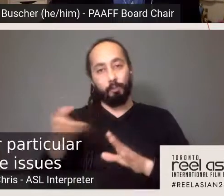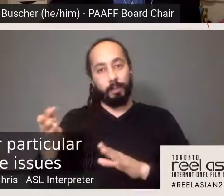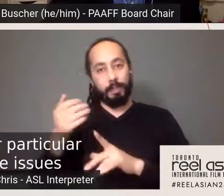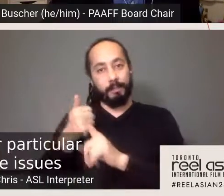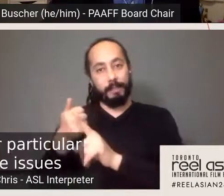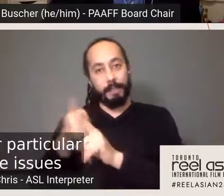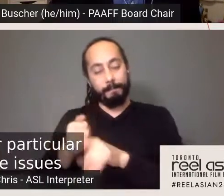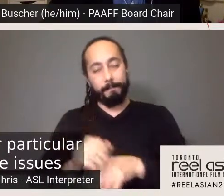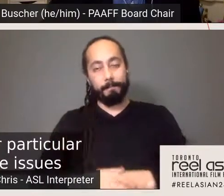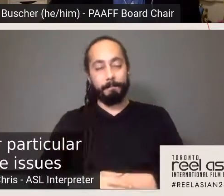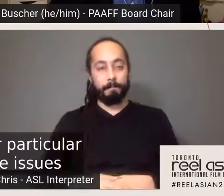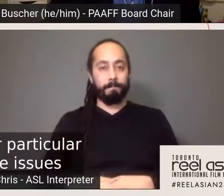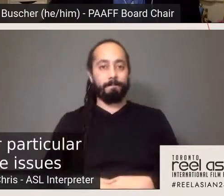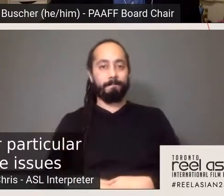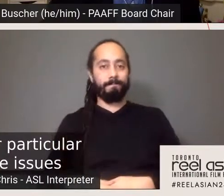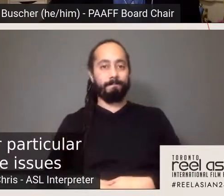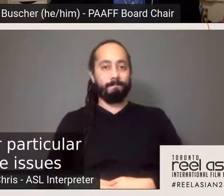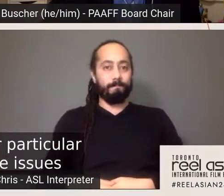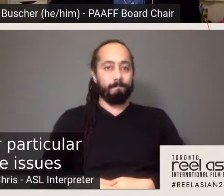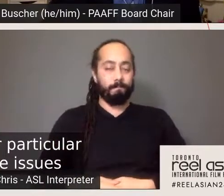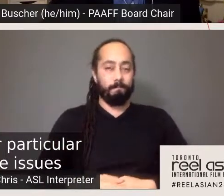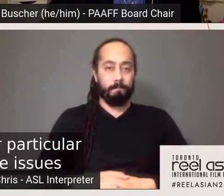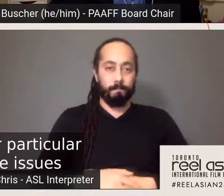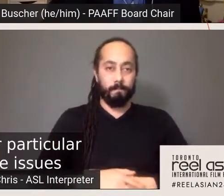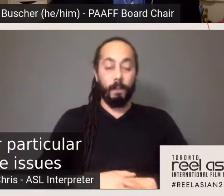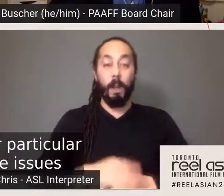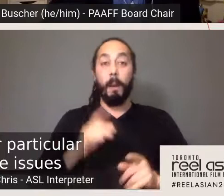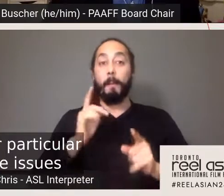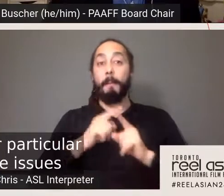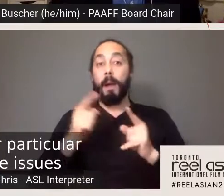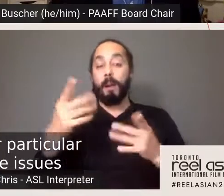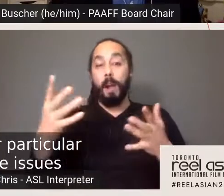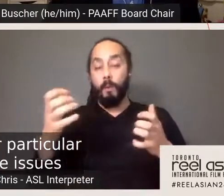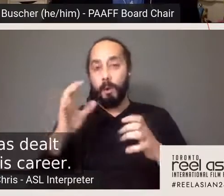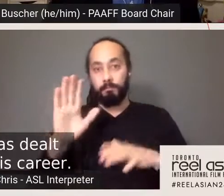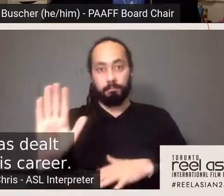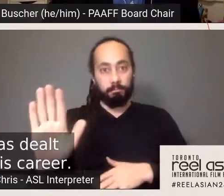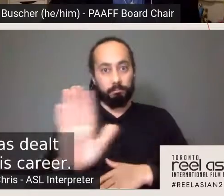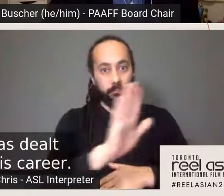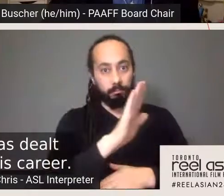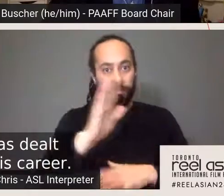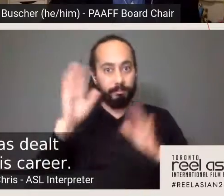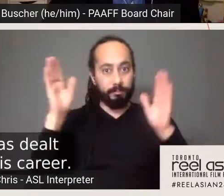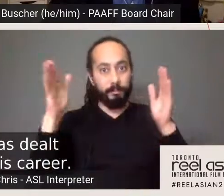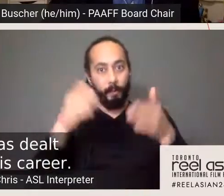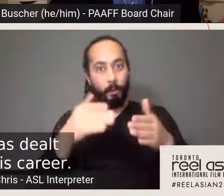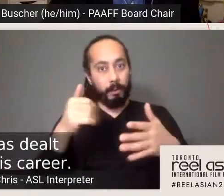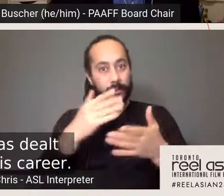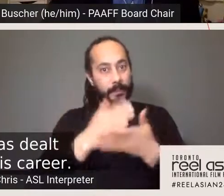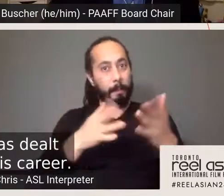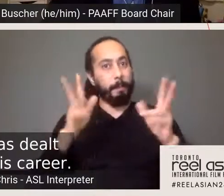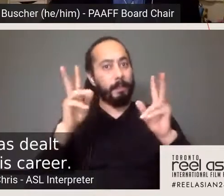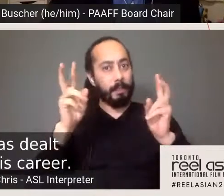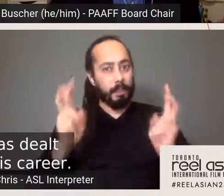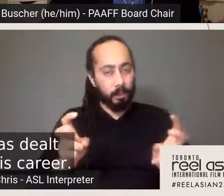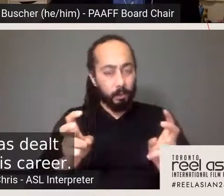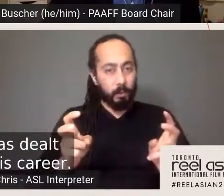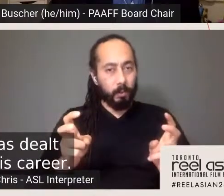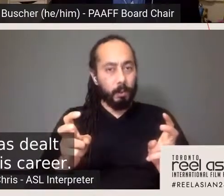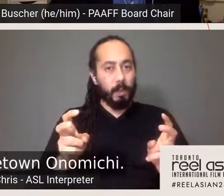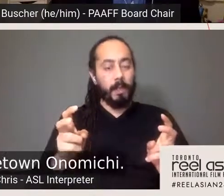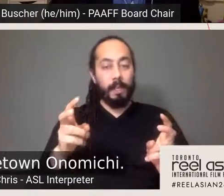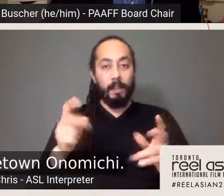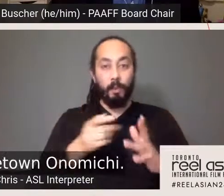sense, I want to draw your particular attention to some issues that Obayashi has dealt with throughout his